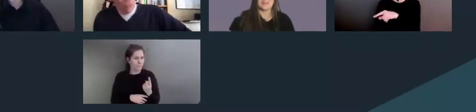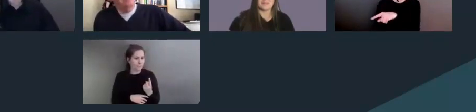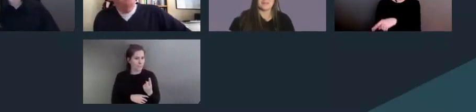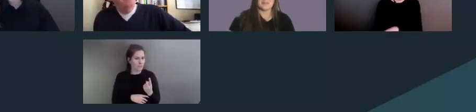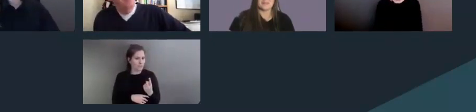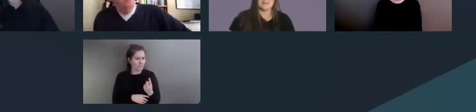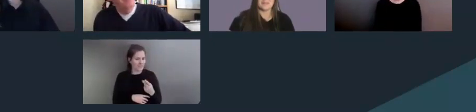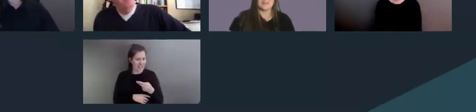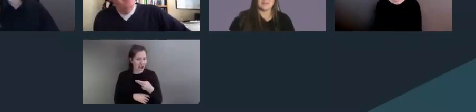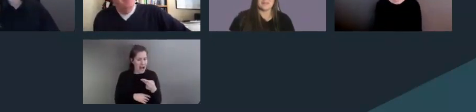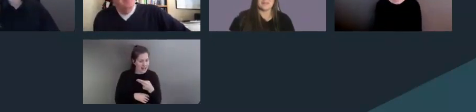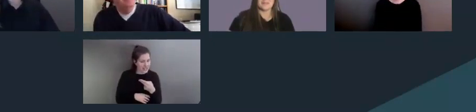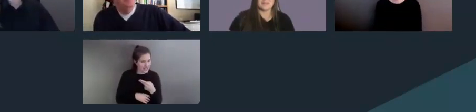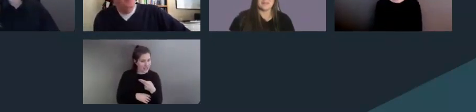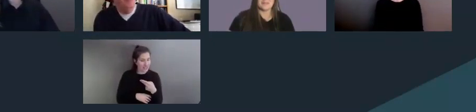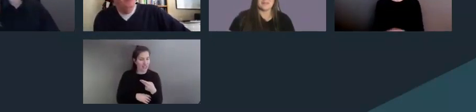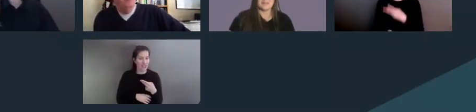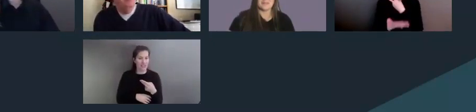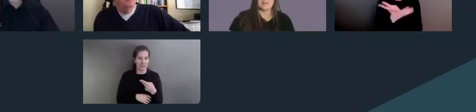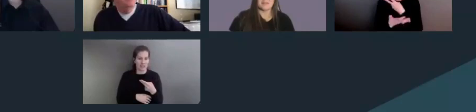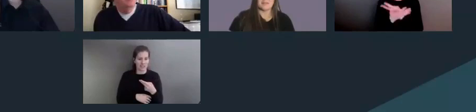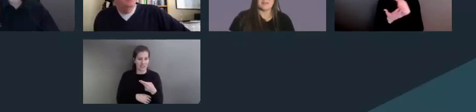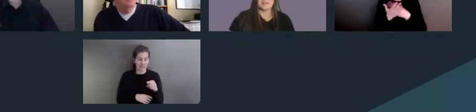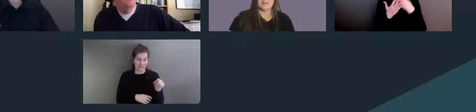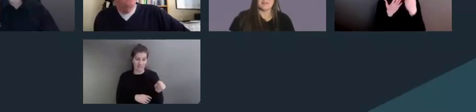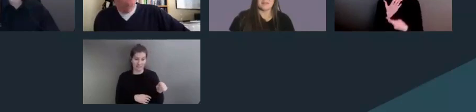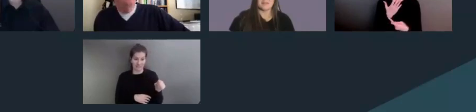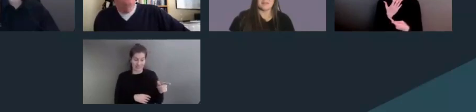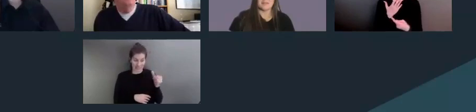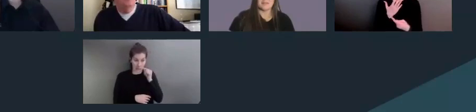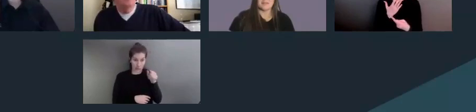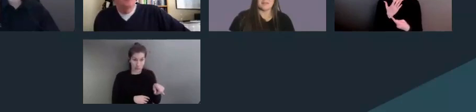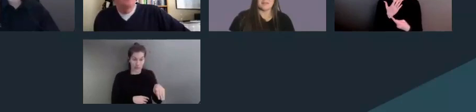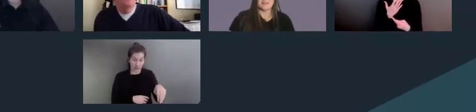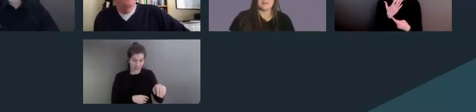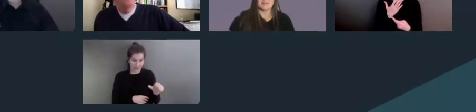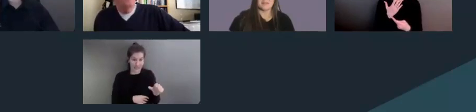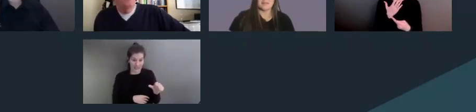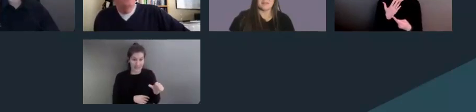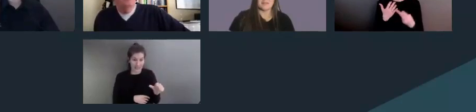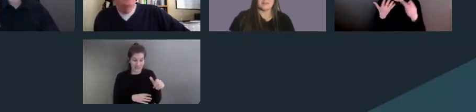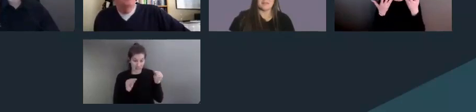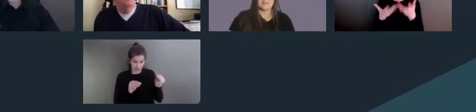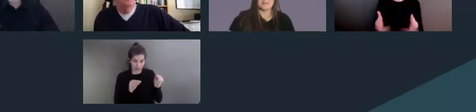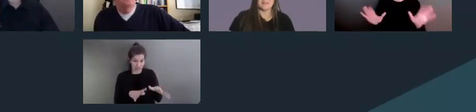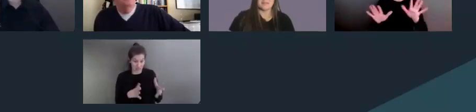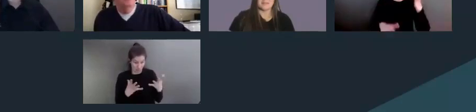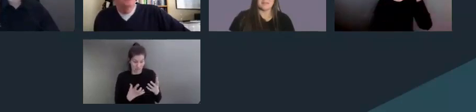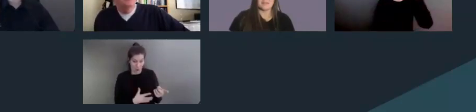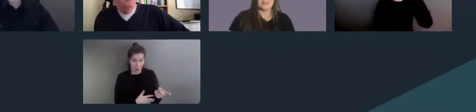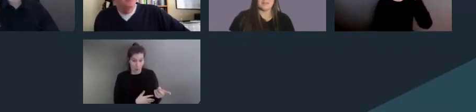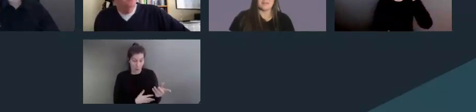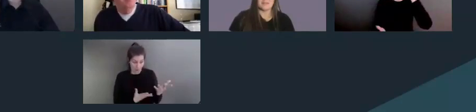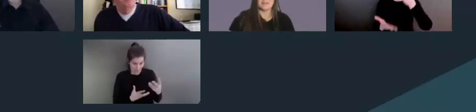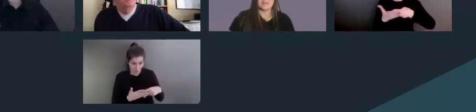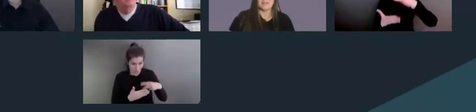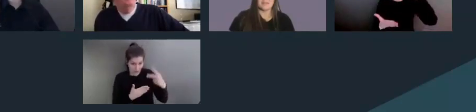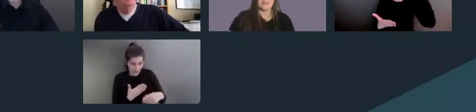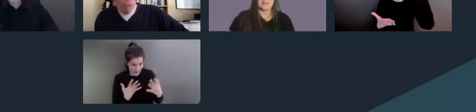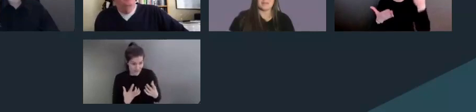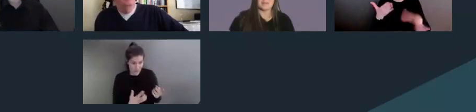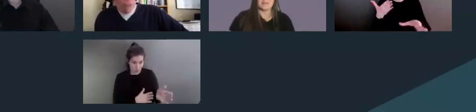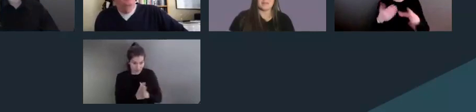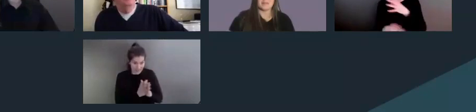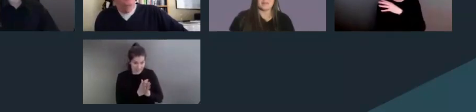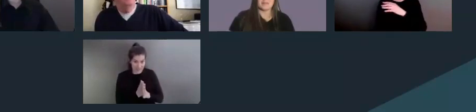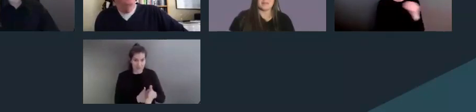program, the MEd program, ended partly because it was hugely expensive and partly because there were key personnel that